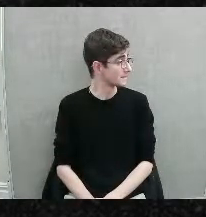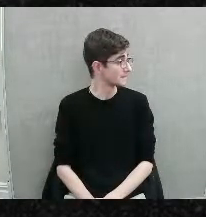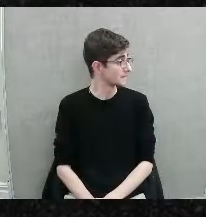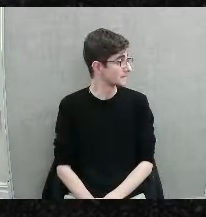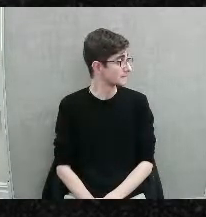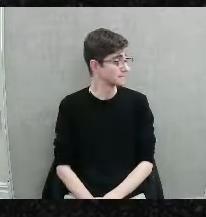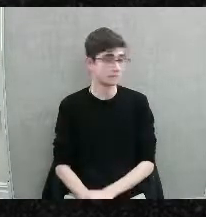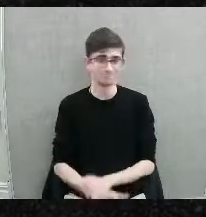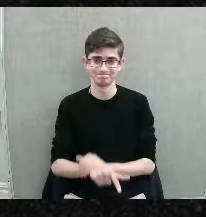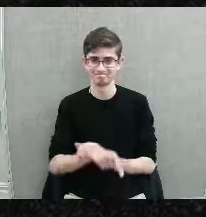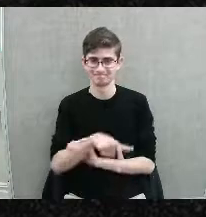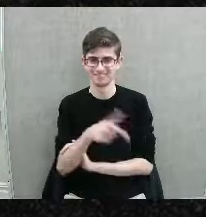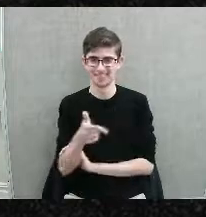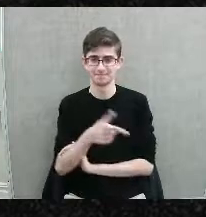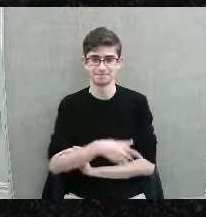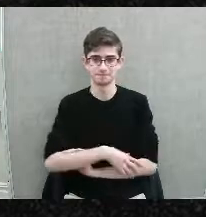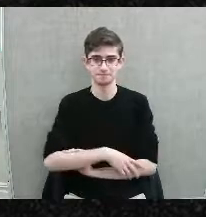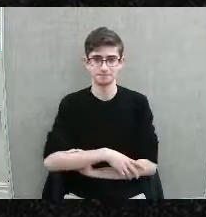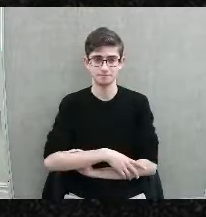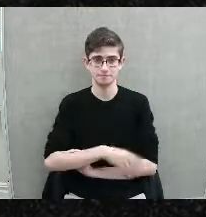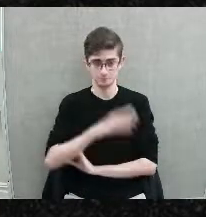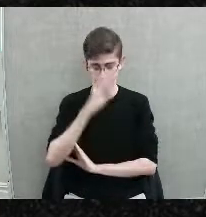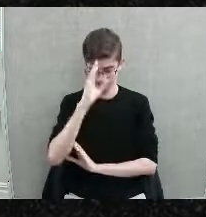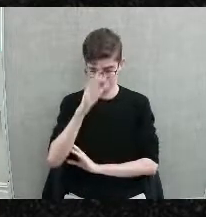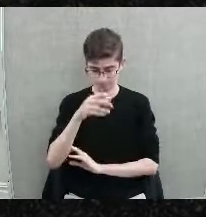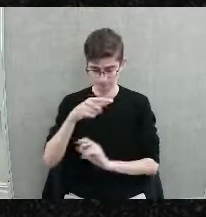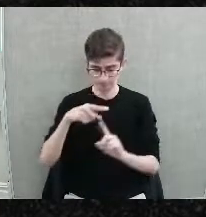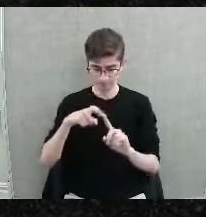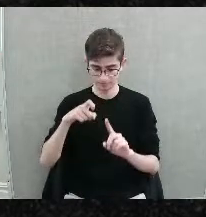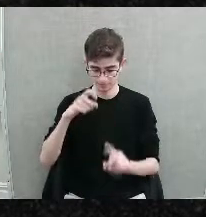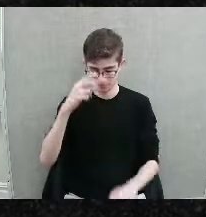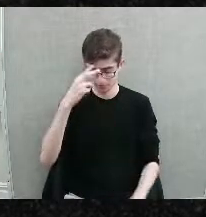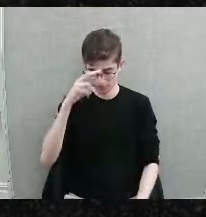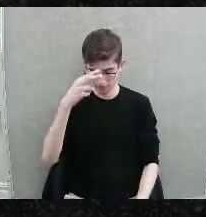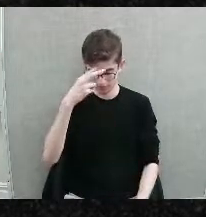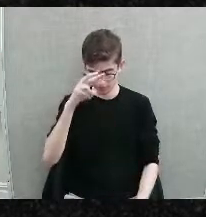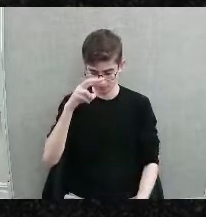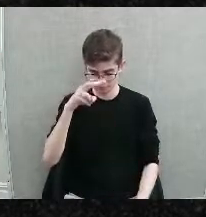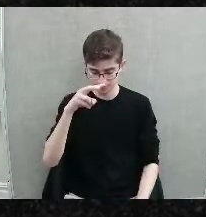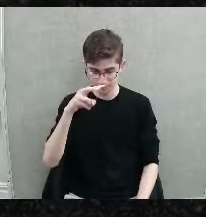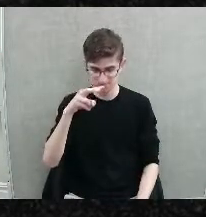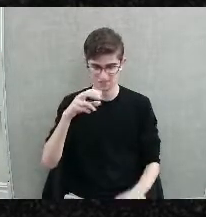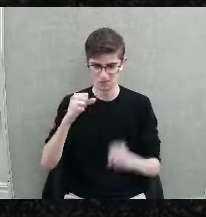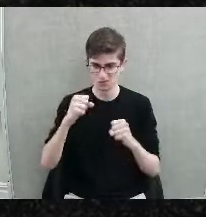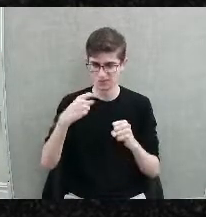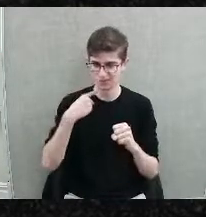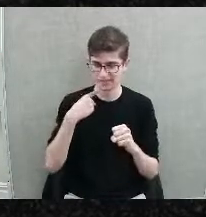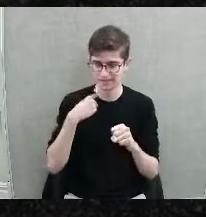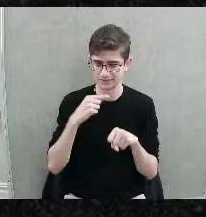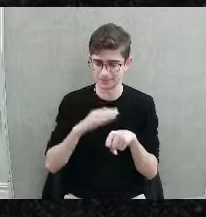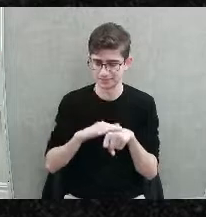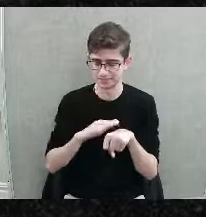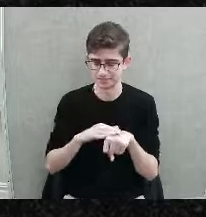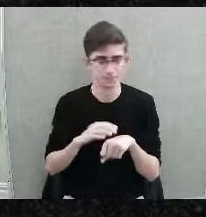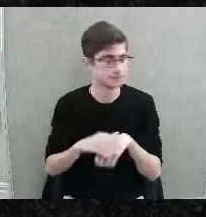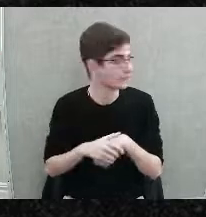Hi, hello. From Mexico, I'm extremely happy to be with friends and colleagues and people who